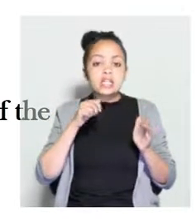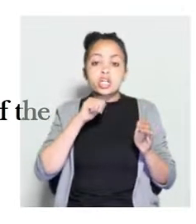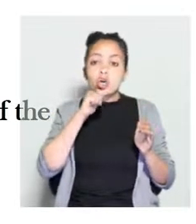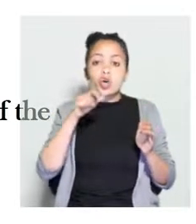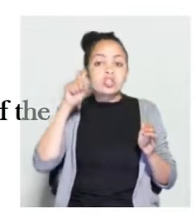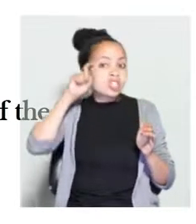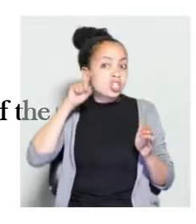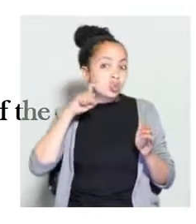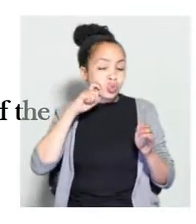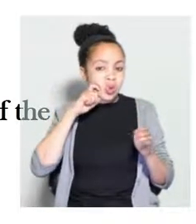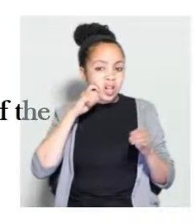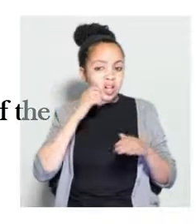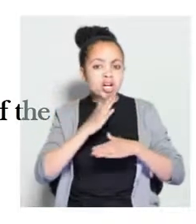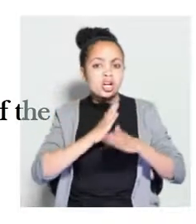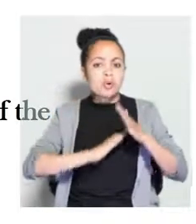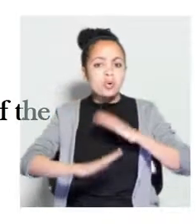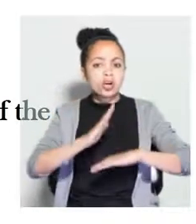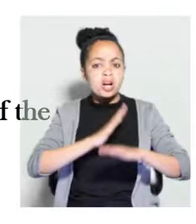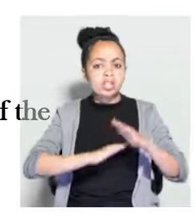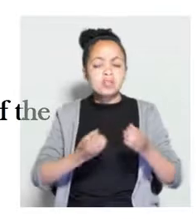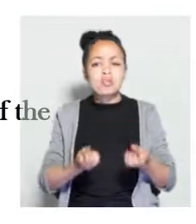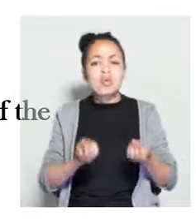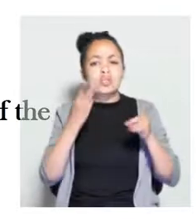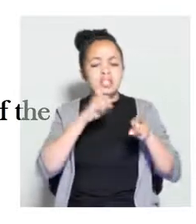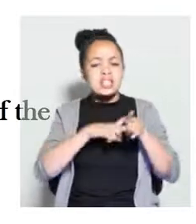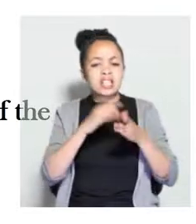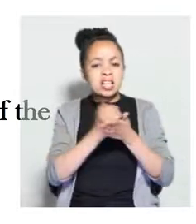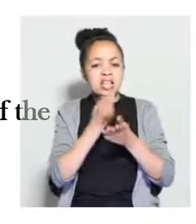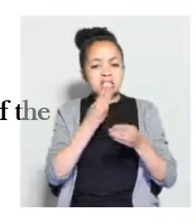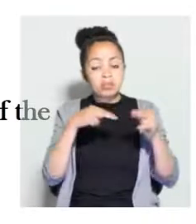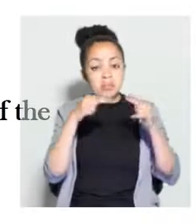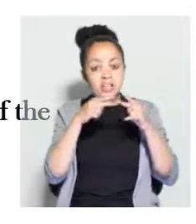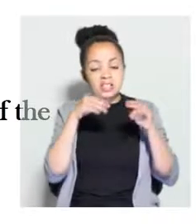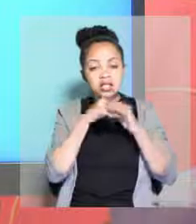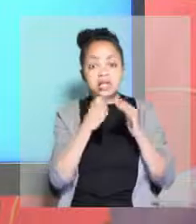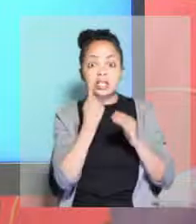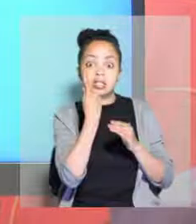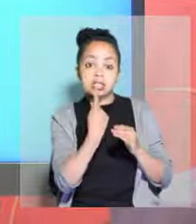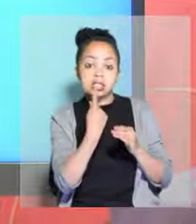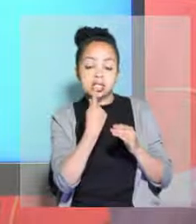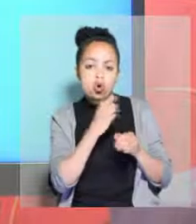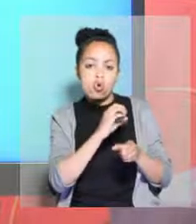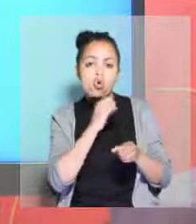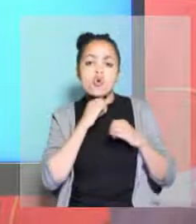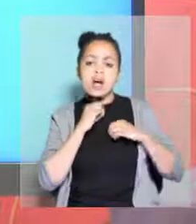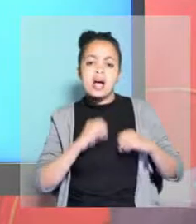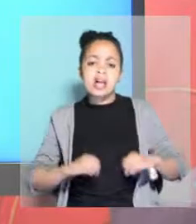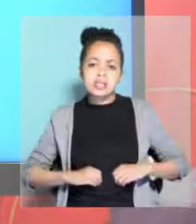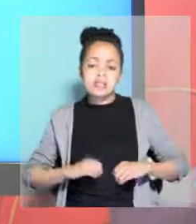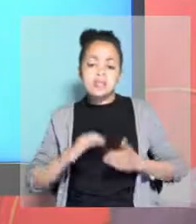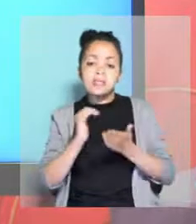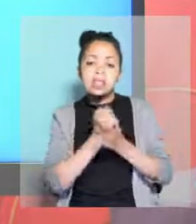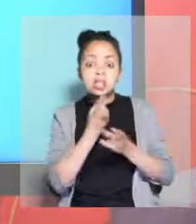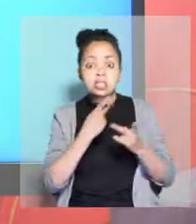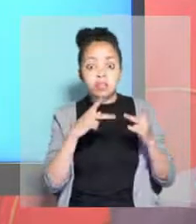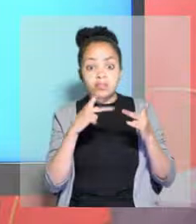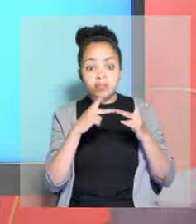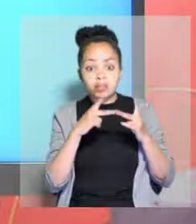reproduction that is mostly takes place in unicellular organism, but takes place